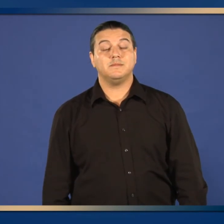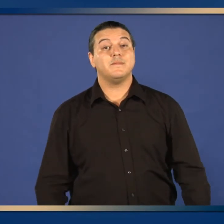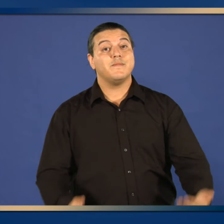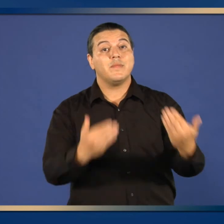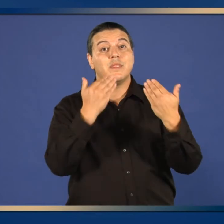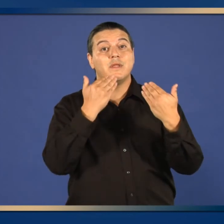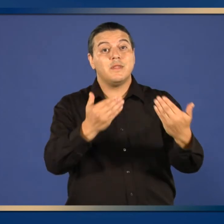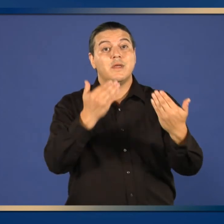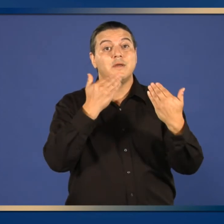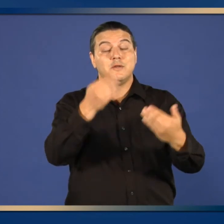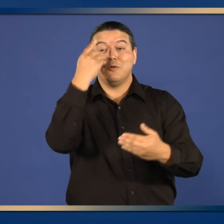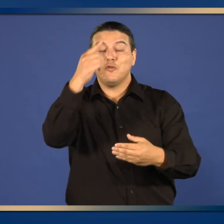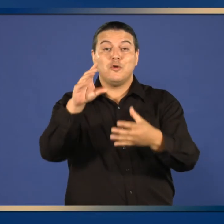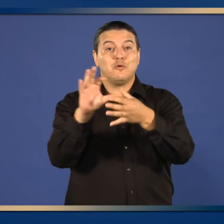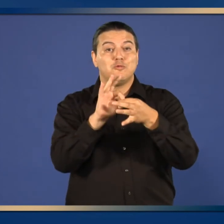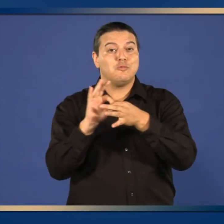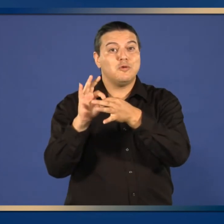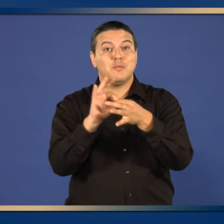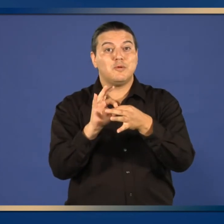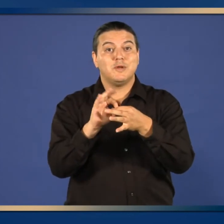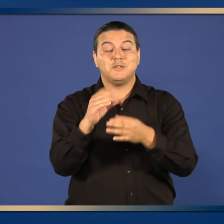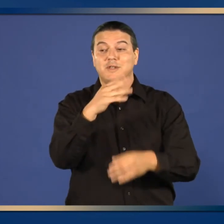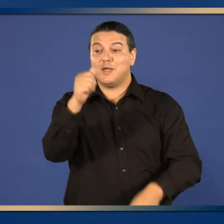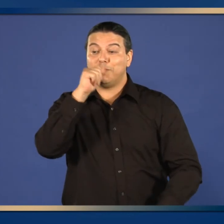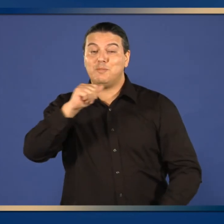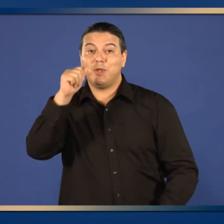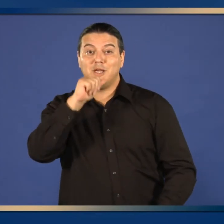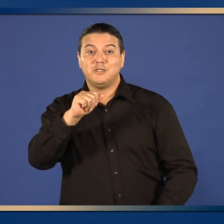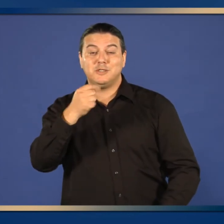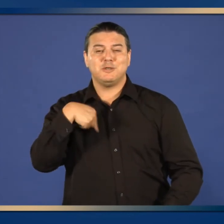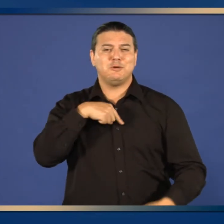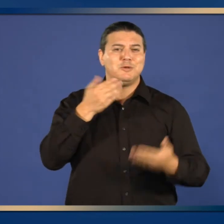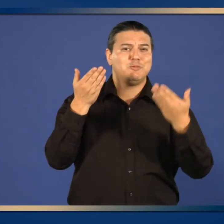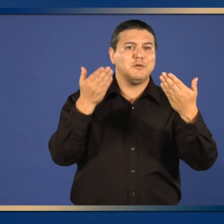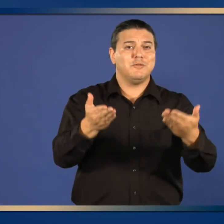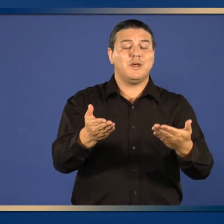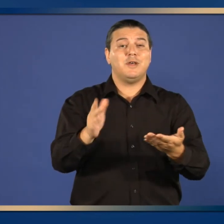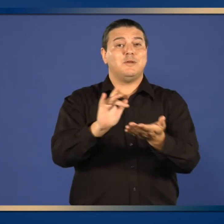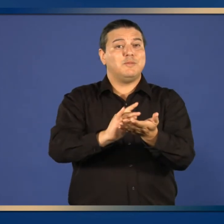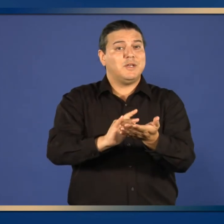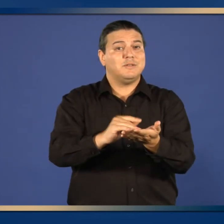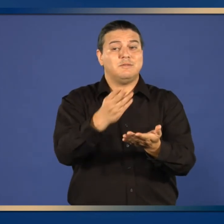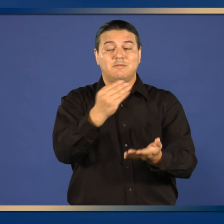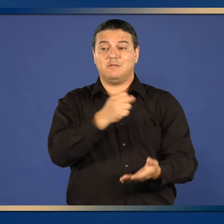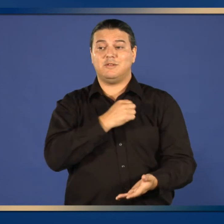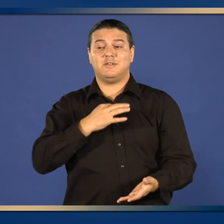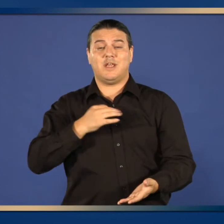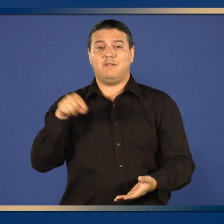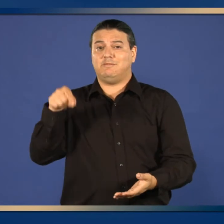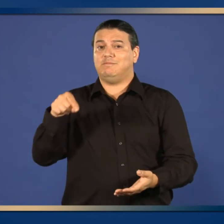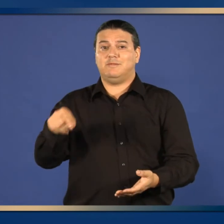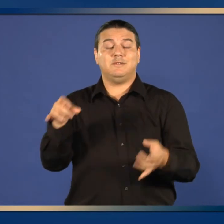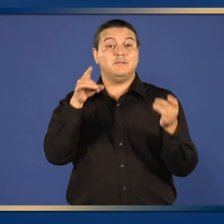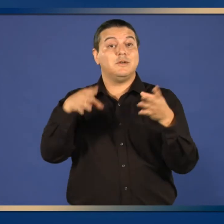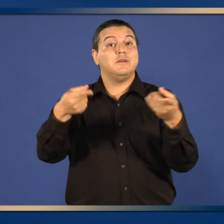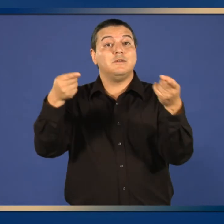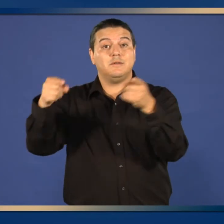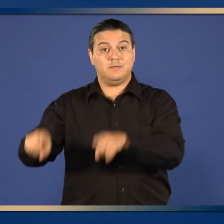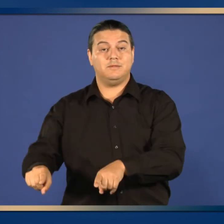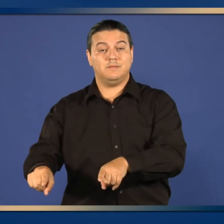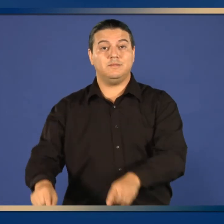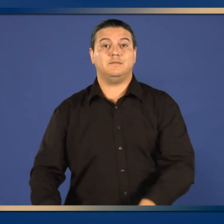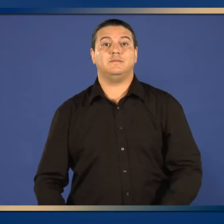We appreciate your cooperation and patience as we provide the medicines and manpower to respond to this